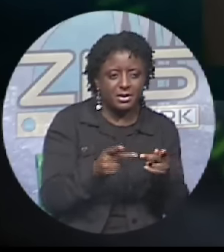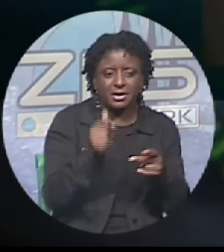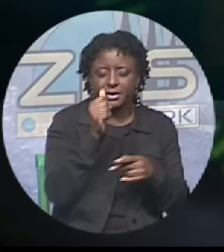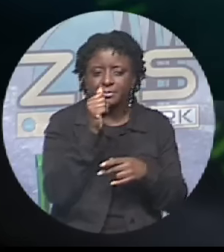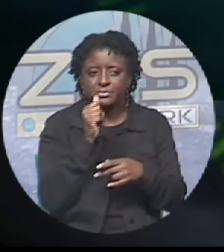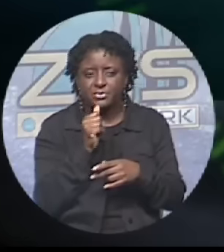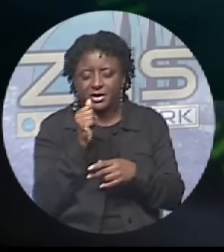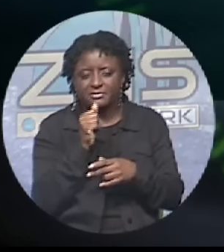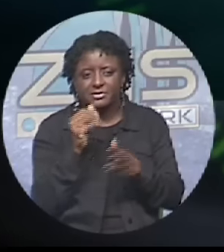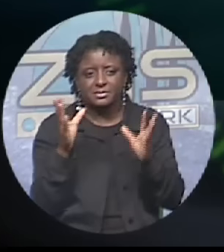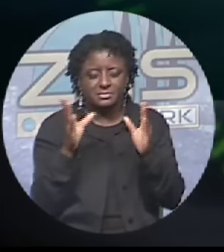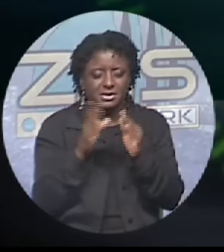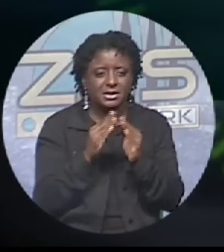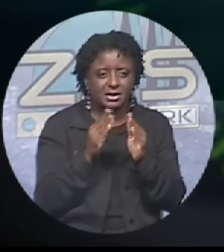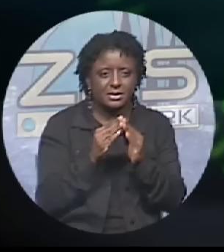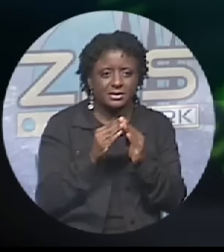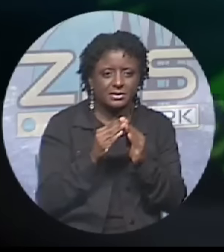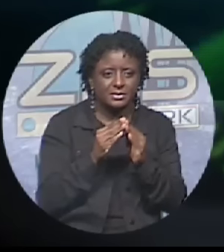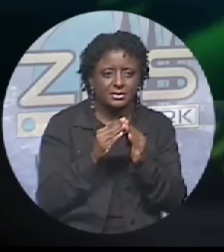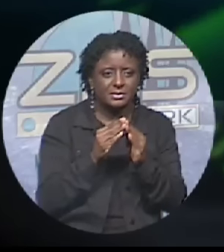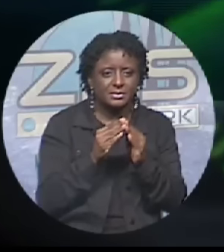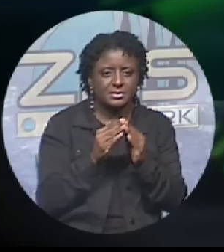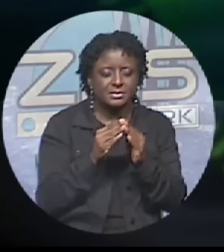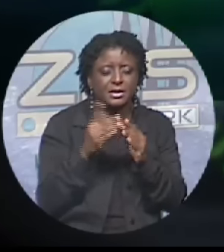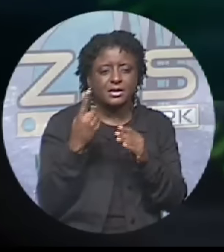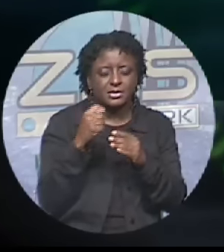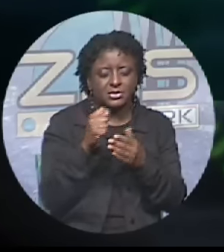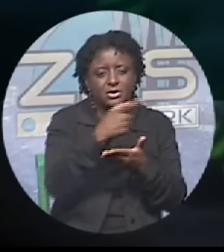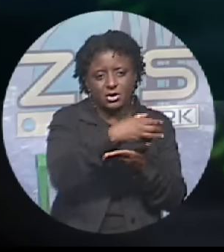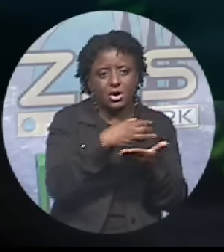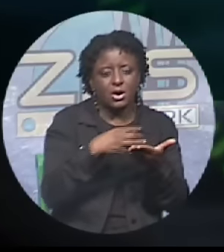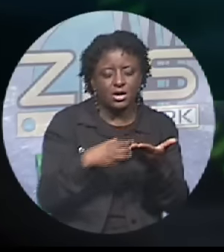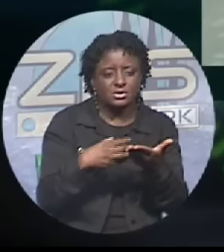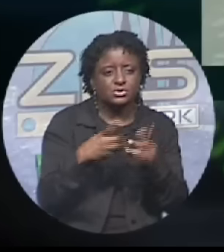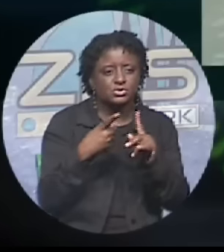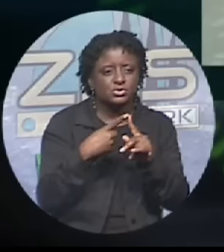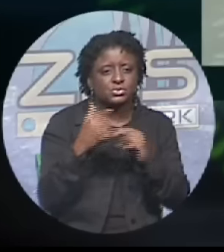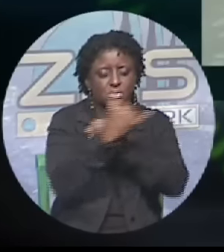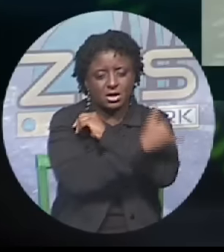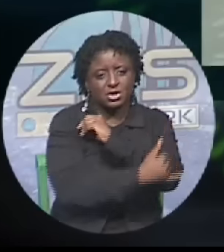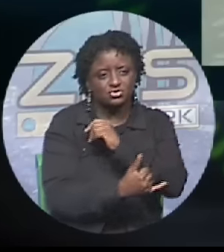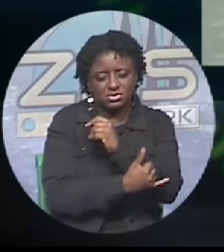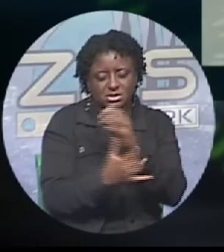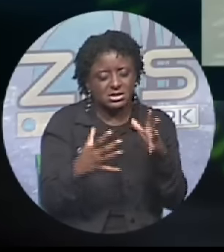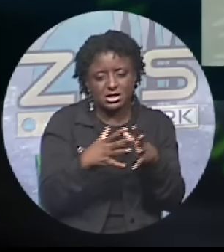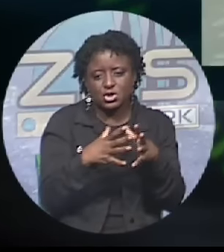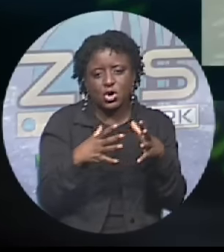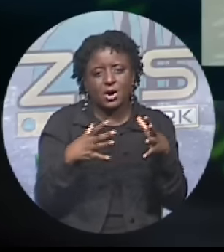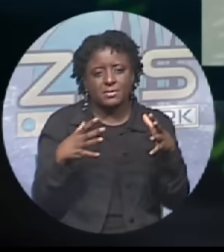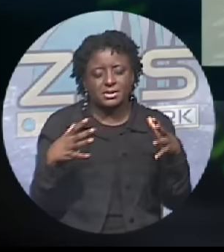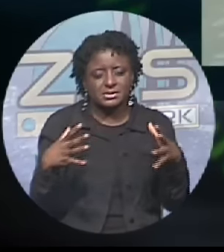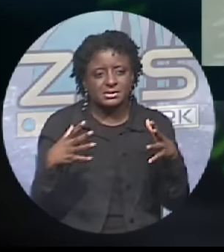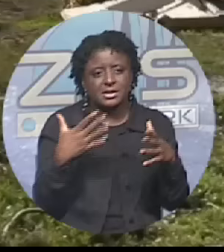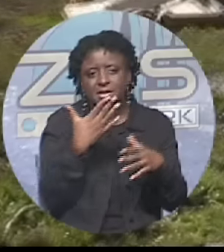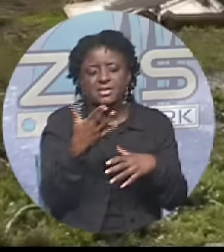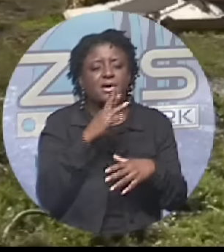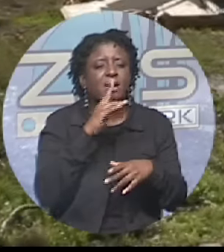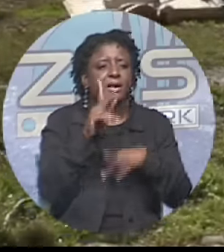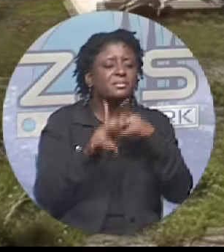part of that, because the cost to the country is really enormous. And there are people who